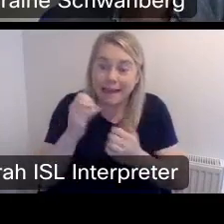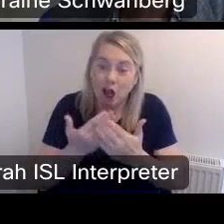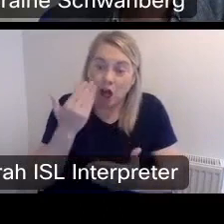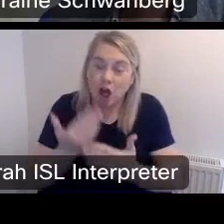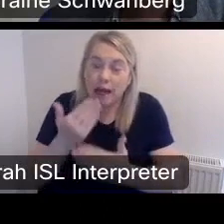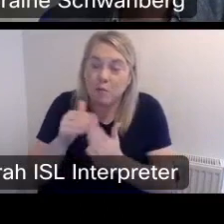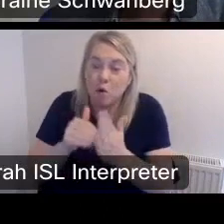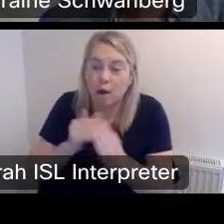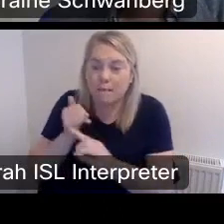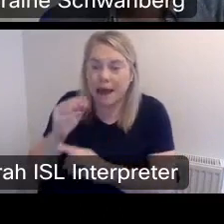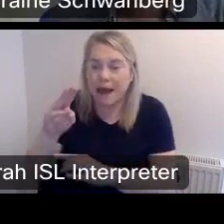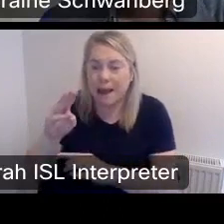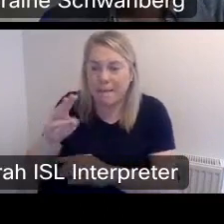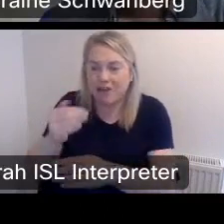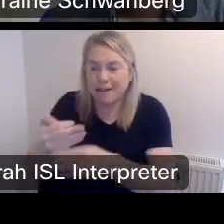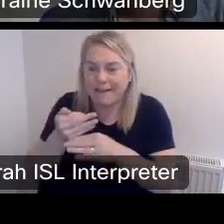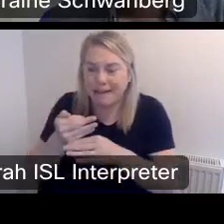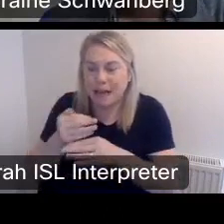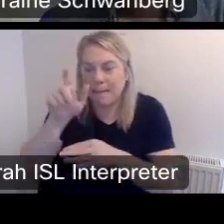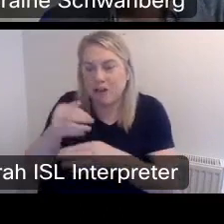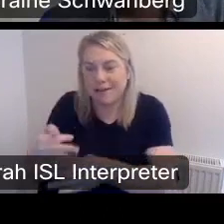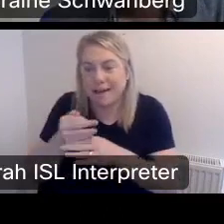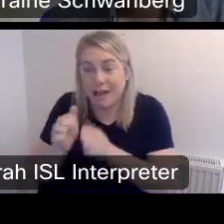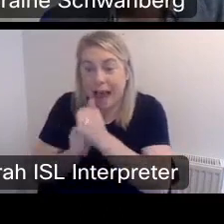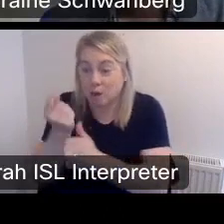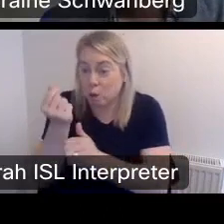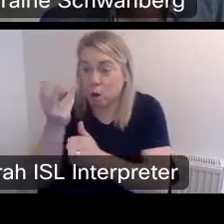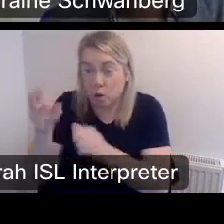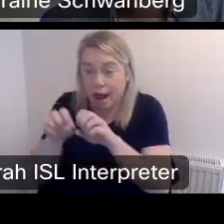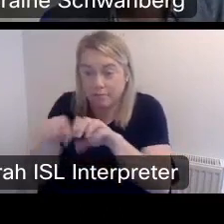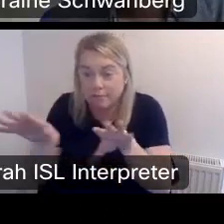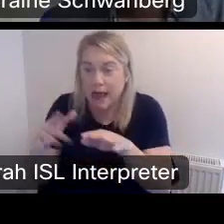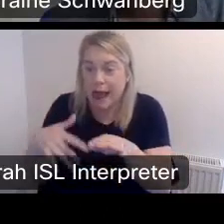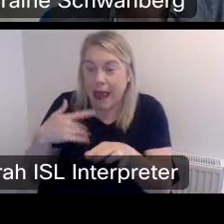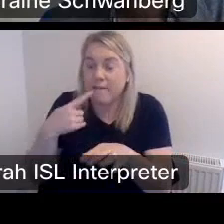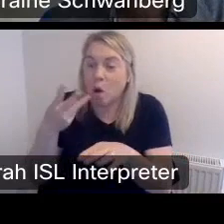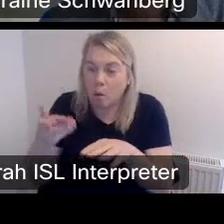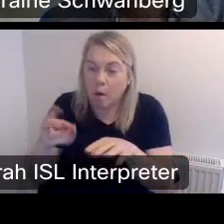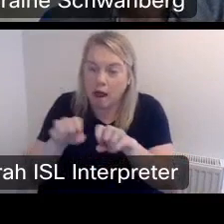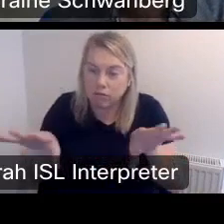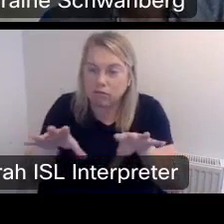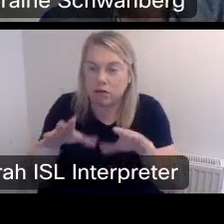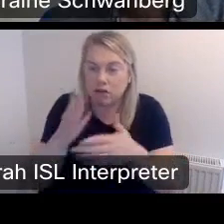Patient Safety Act, which is very close to go live, so we will be sending out comms with regards to that.